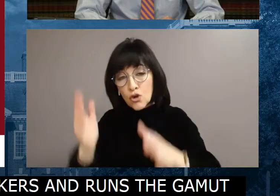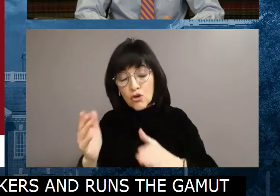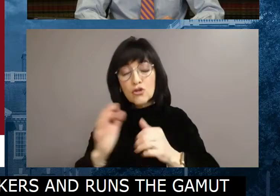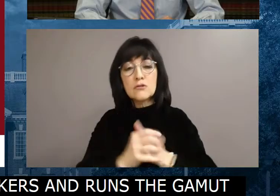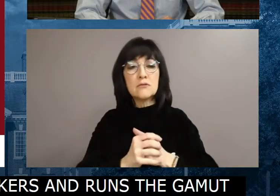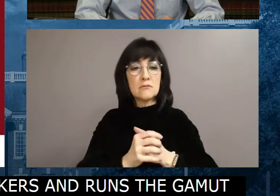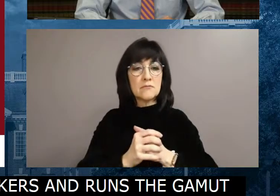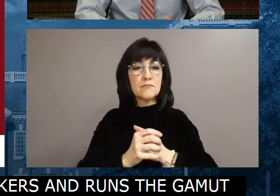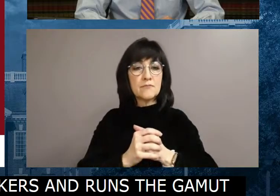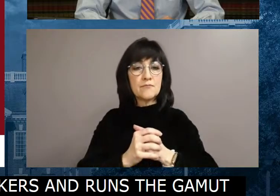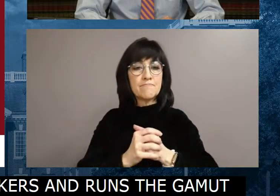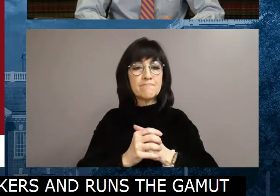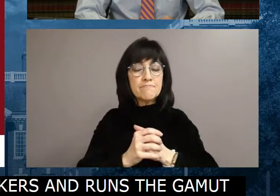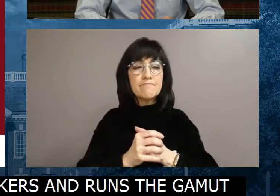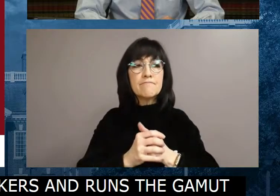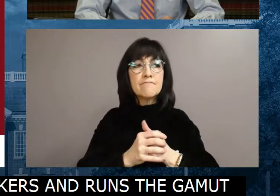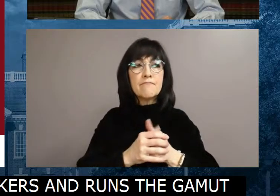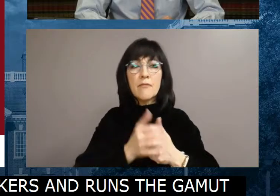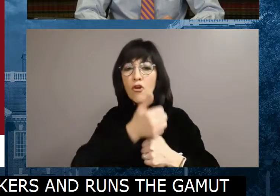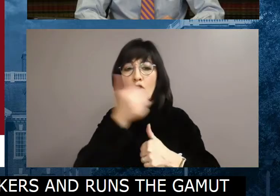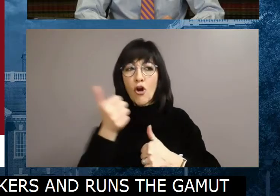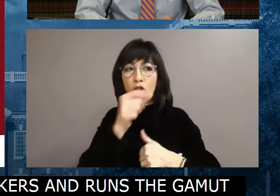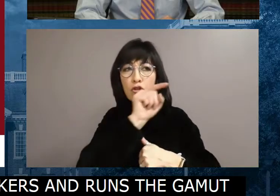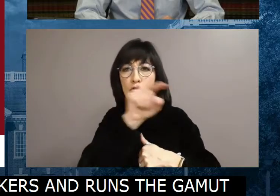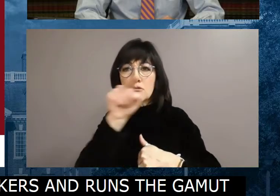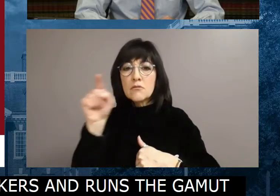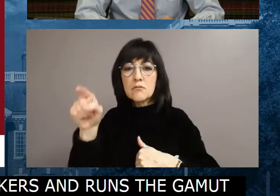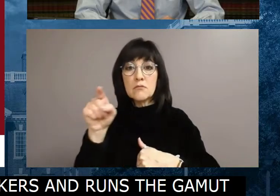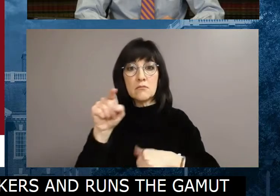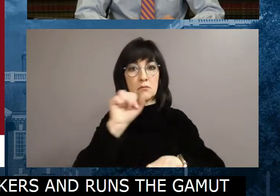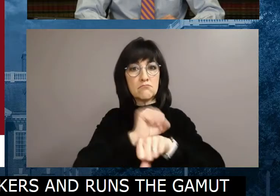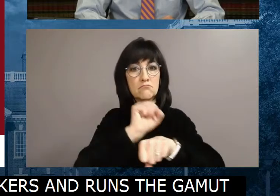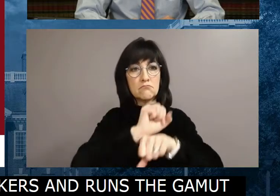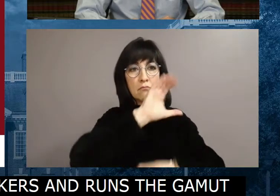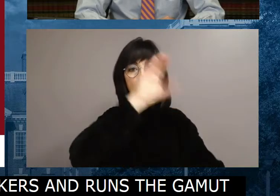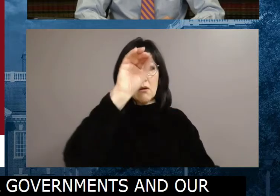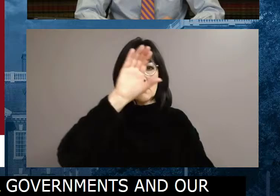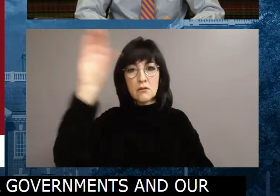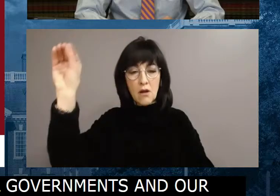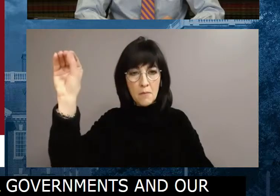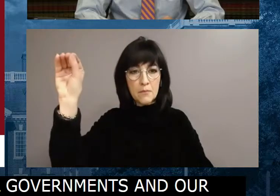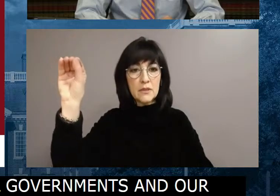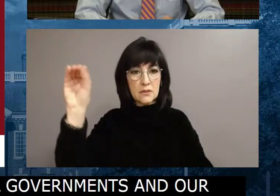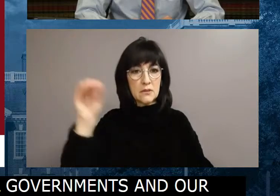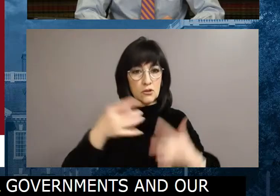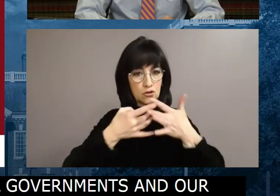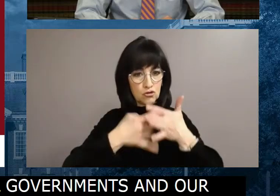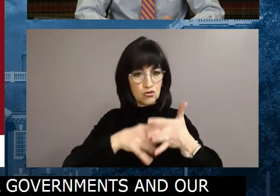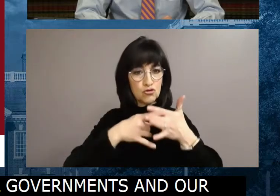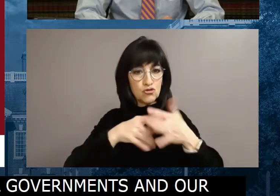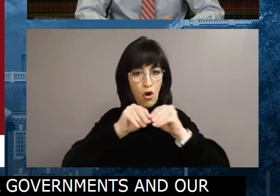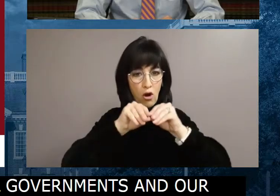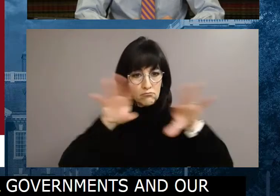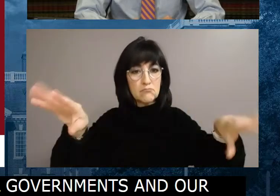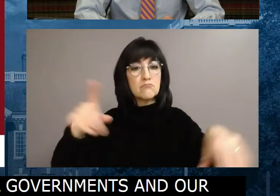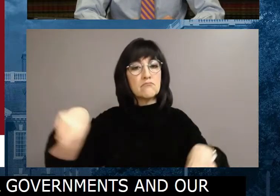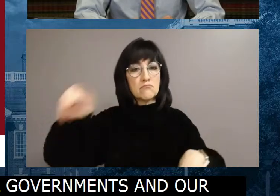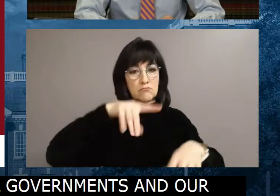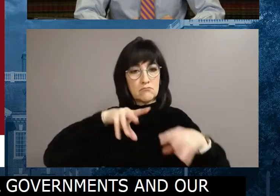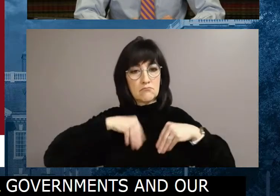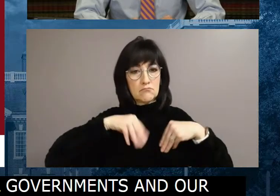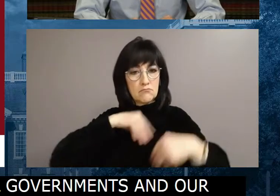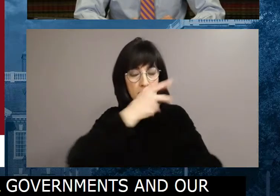and other employers across our state. We've also been focusing on 50 and older,